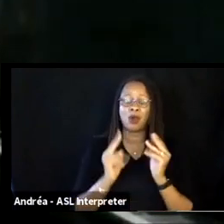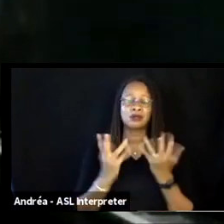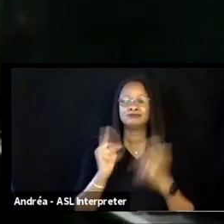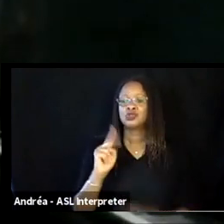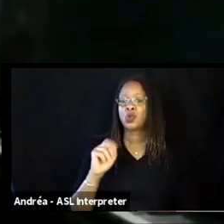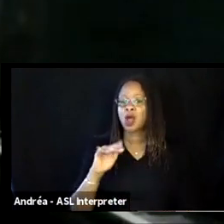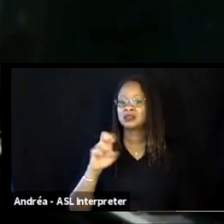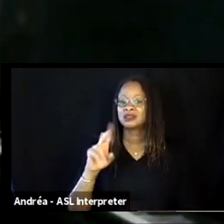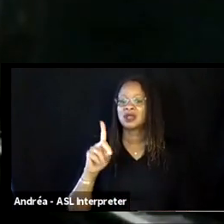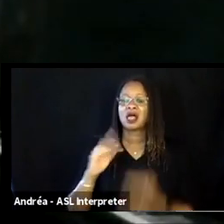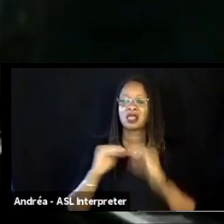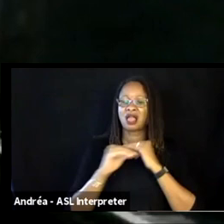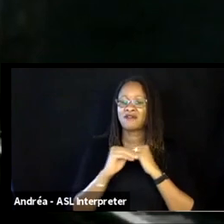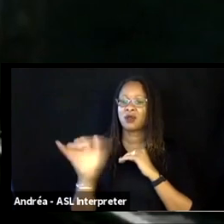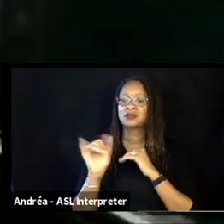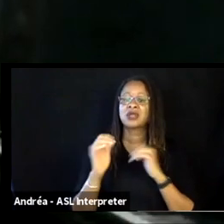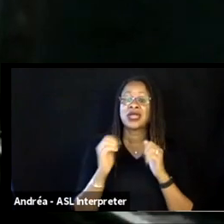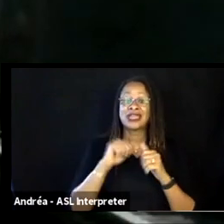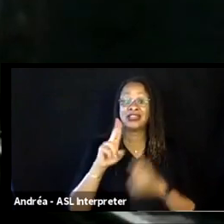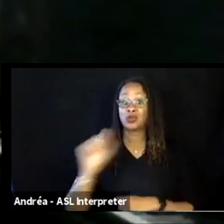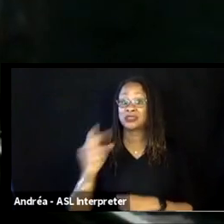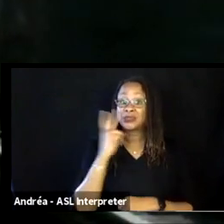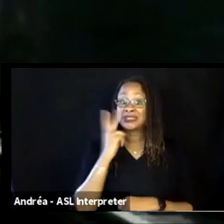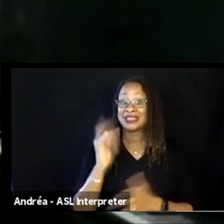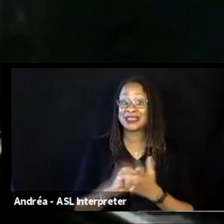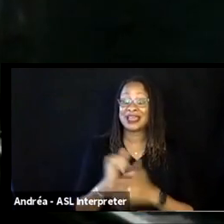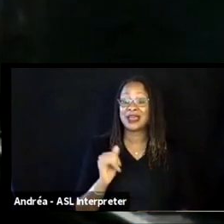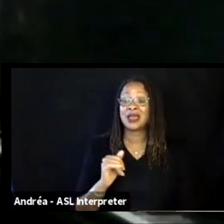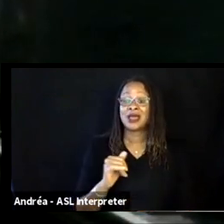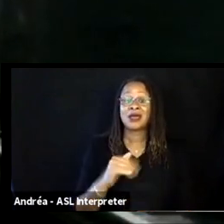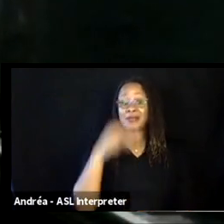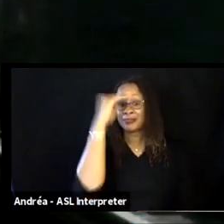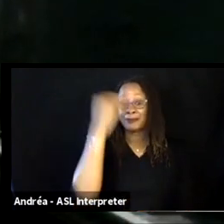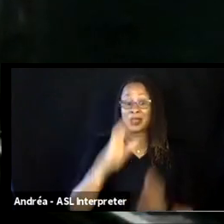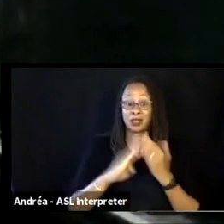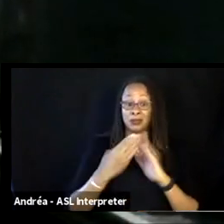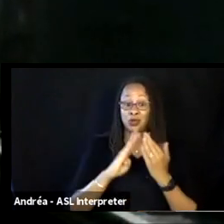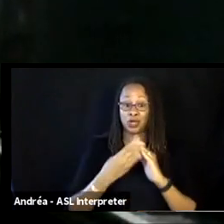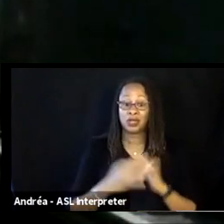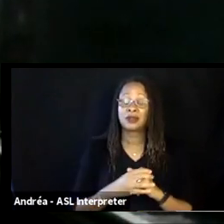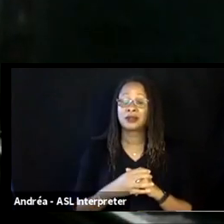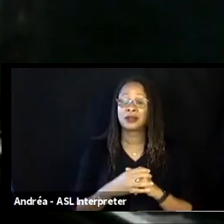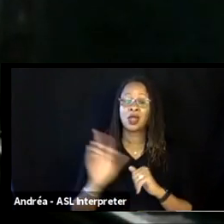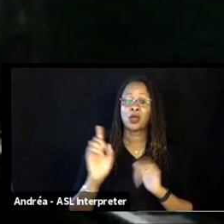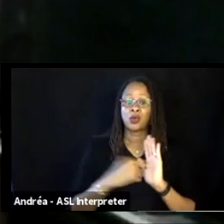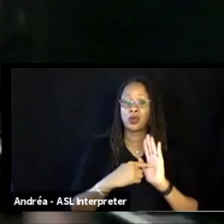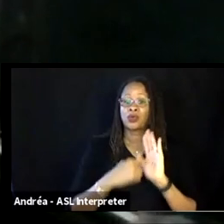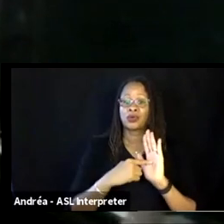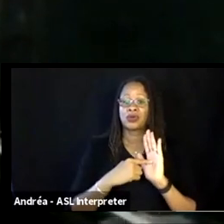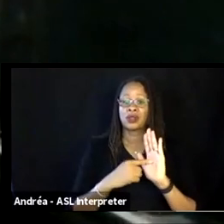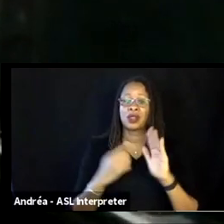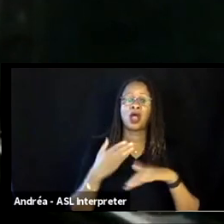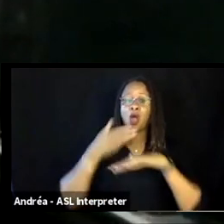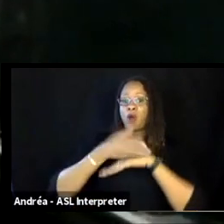too. So within the US, we were seeing that actually the Black community were represented over the